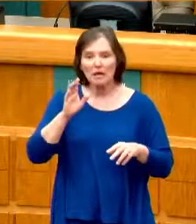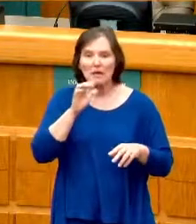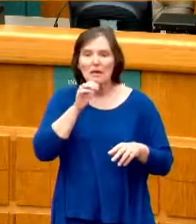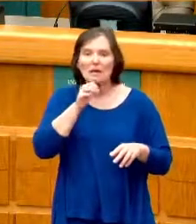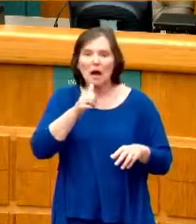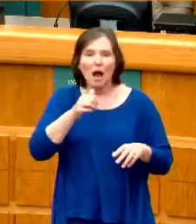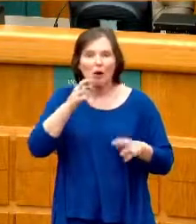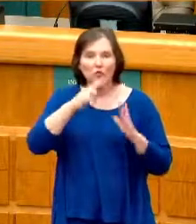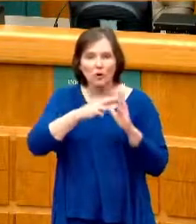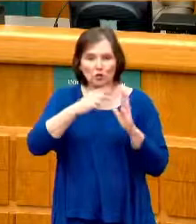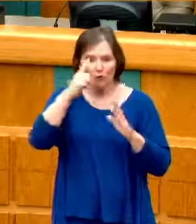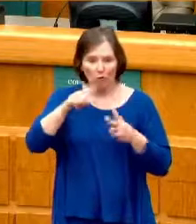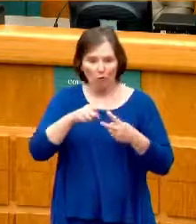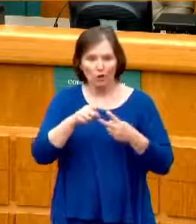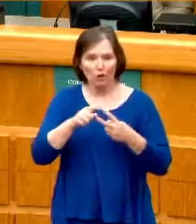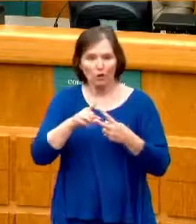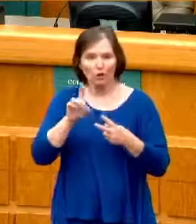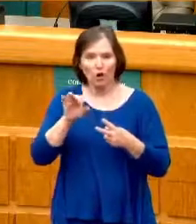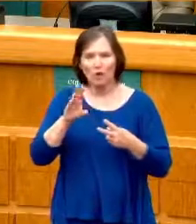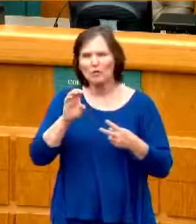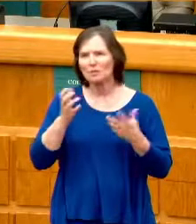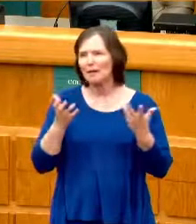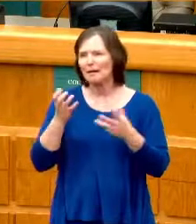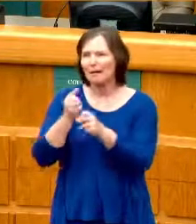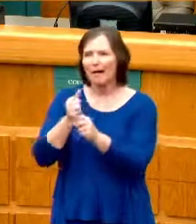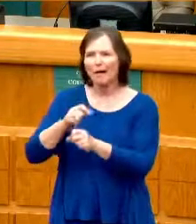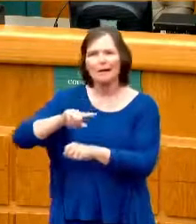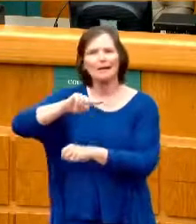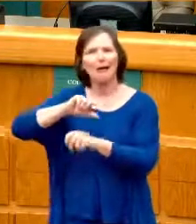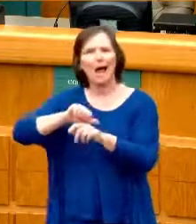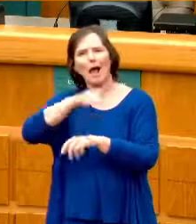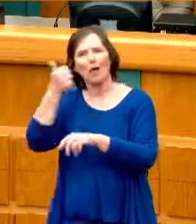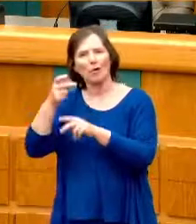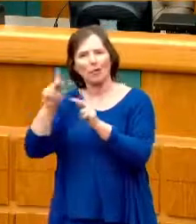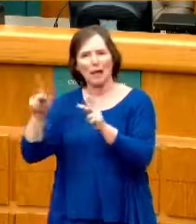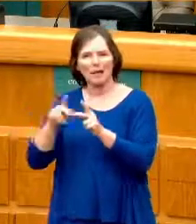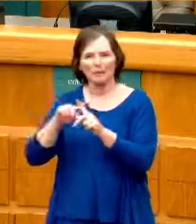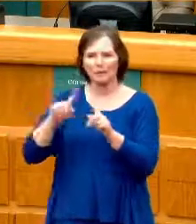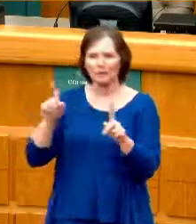to pre-register, and we can still give them their second dose.